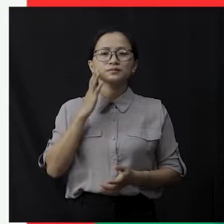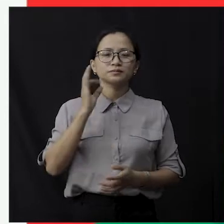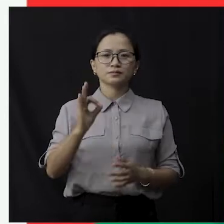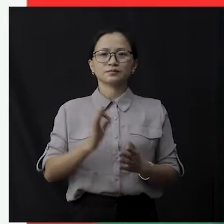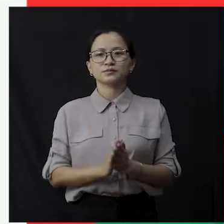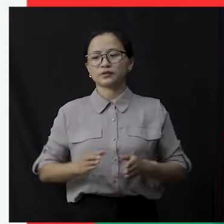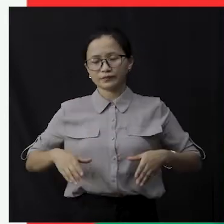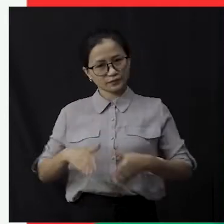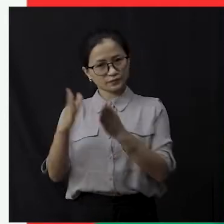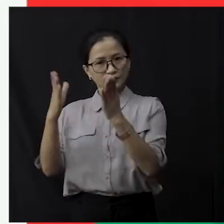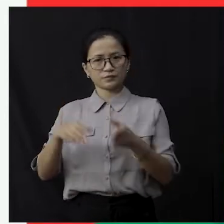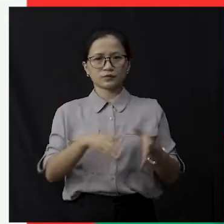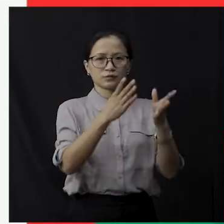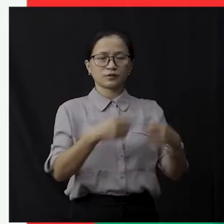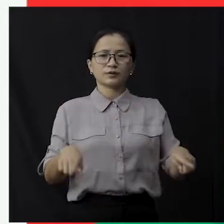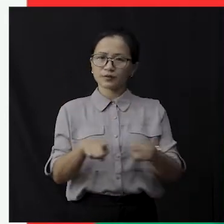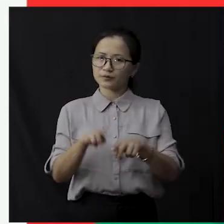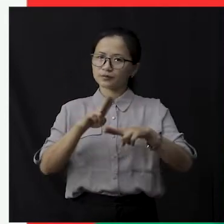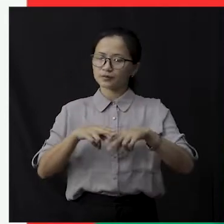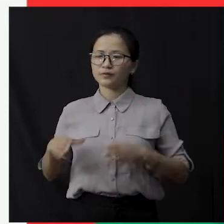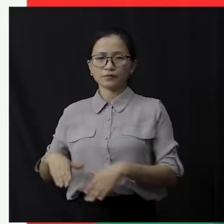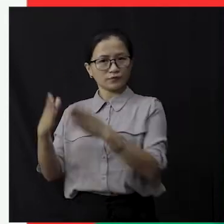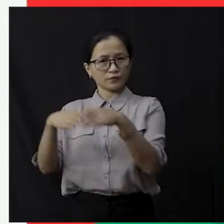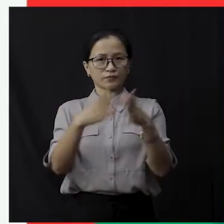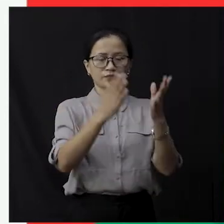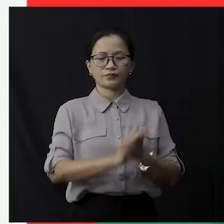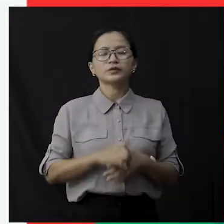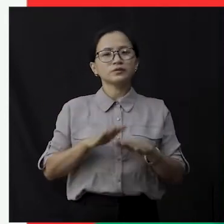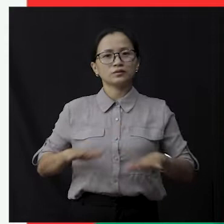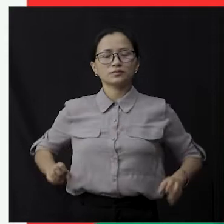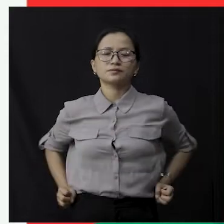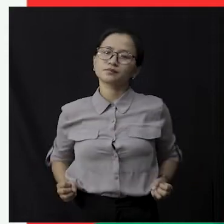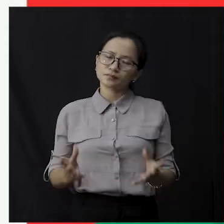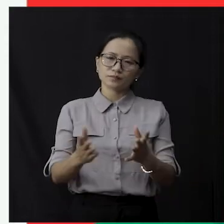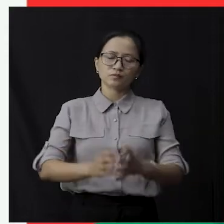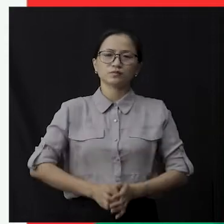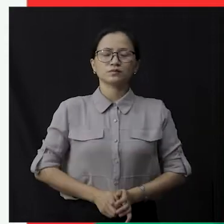importance of trees and forests. So students, let's get started.